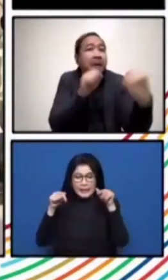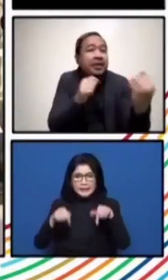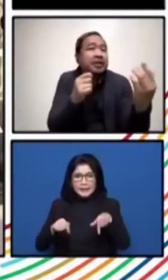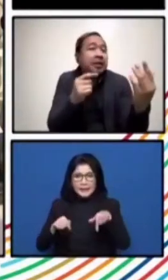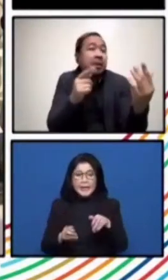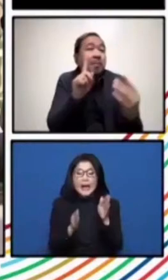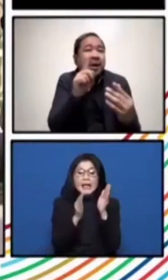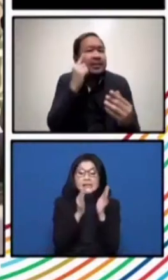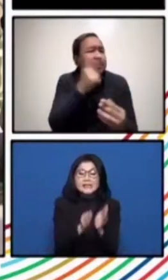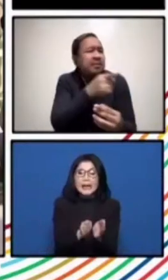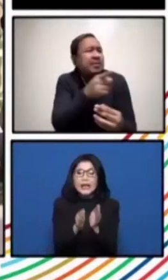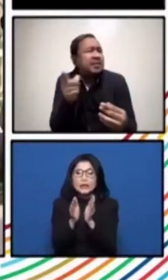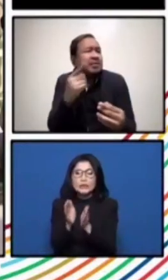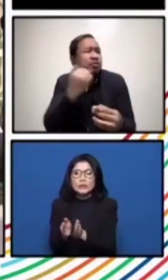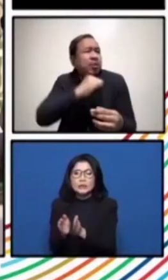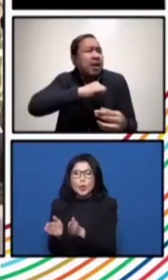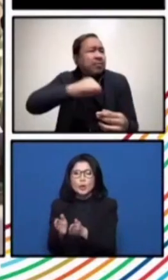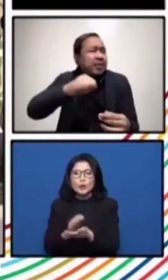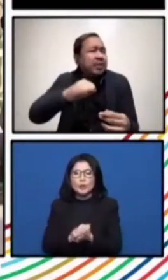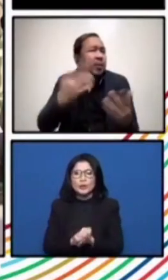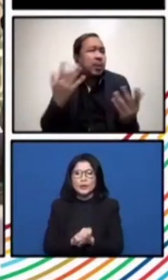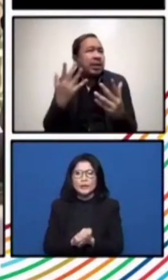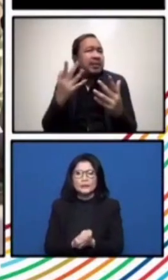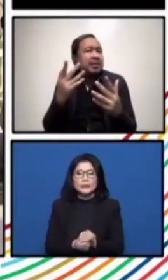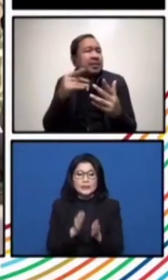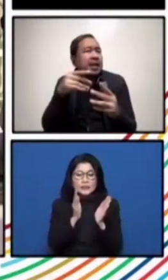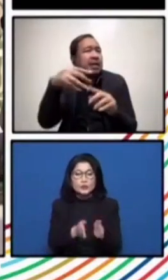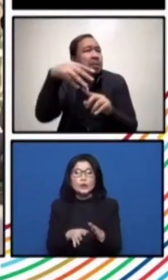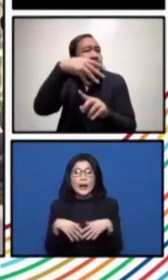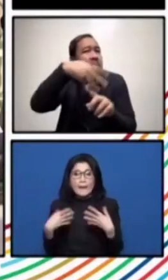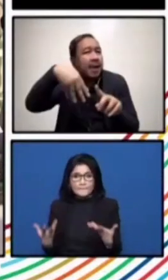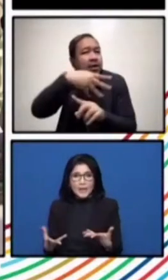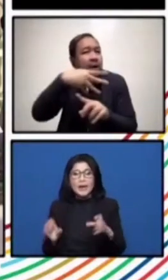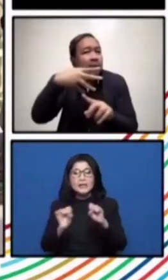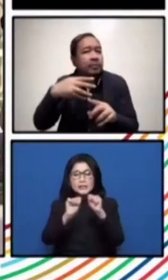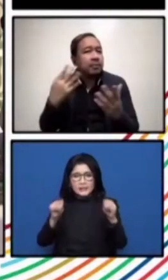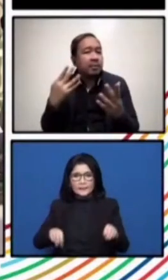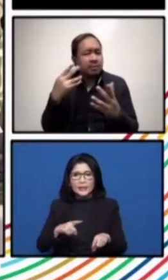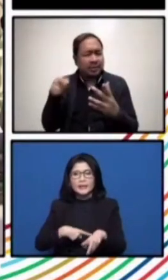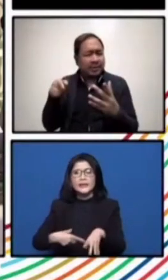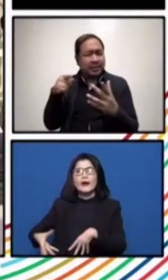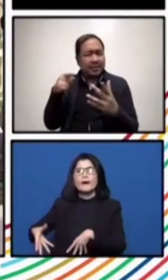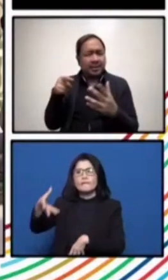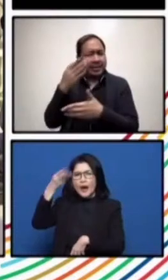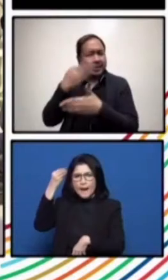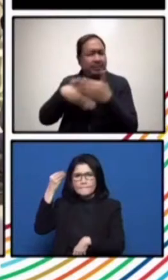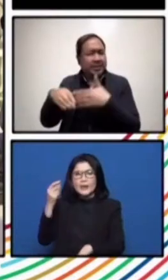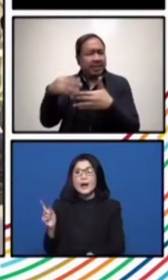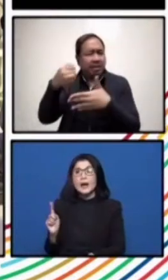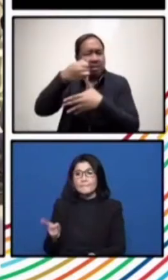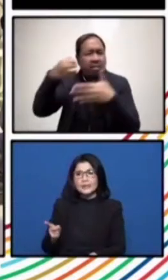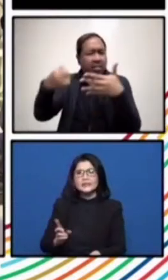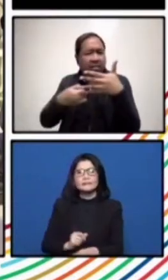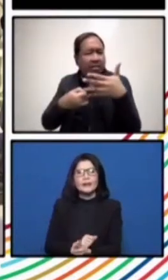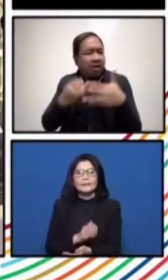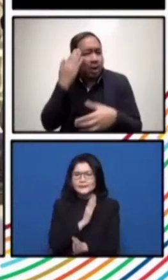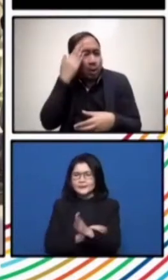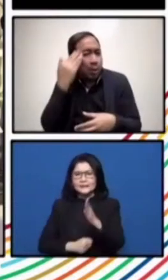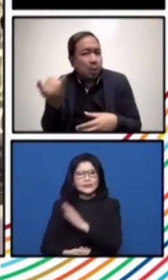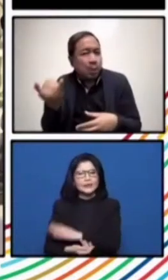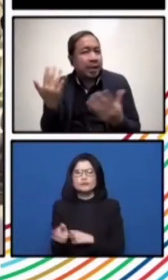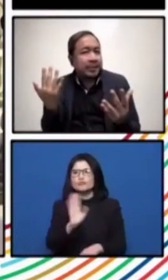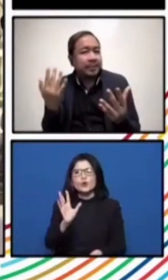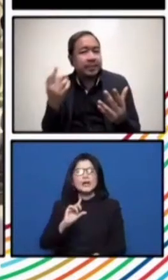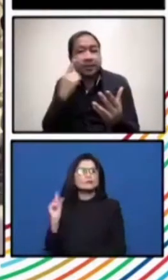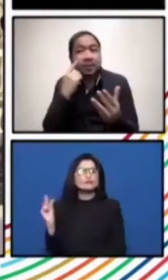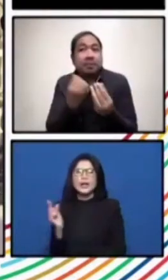factions within the system that we're in understand why is this ability not prioritized why isn't that brought forward as the senator mentioned a lot